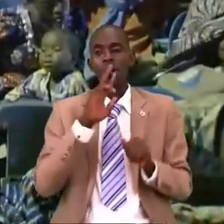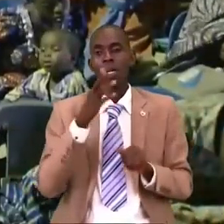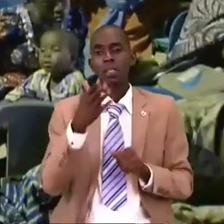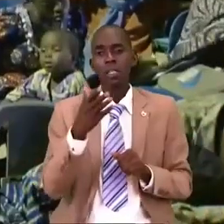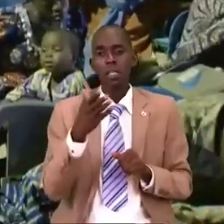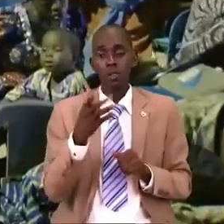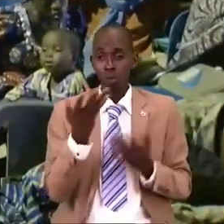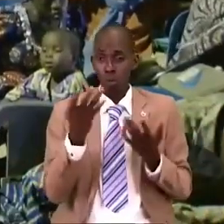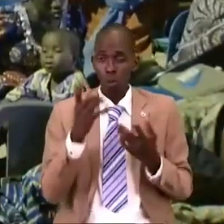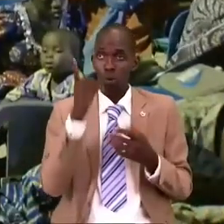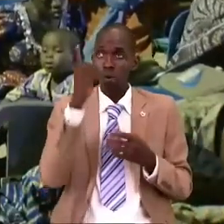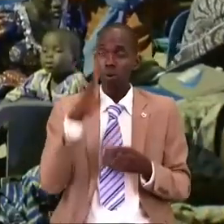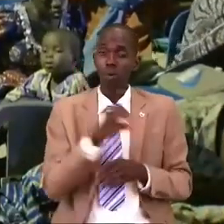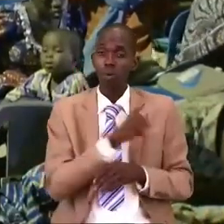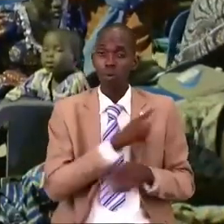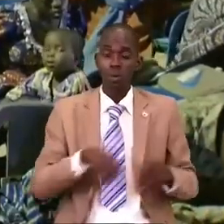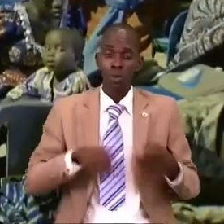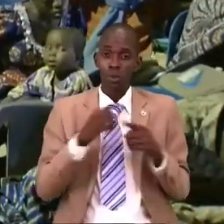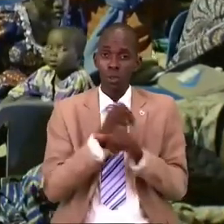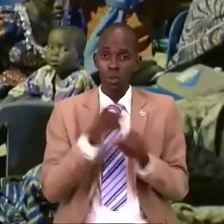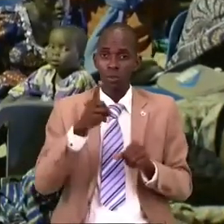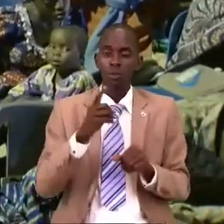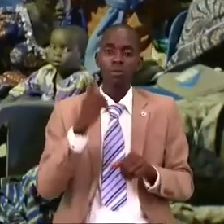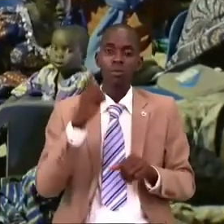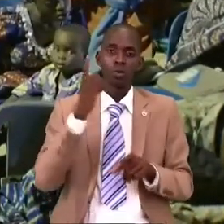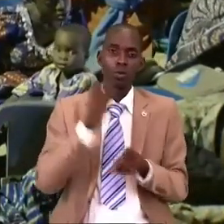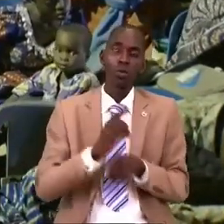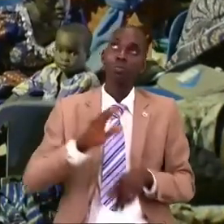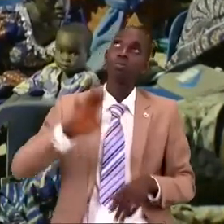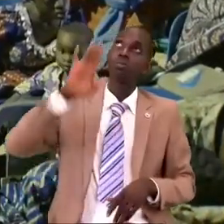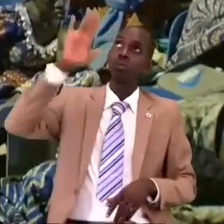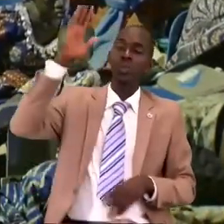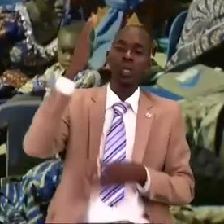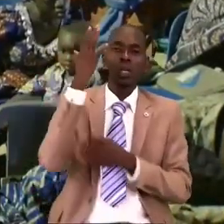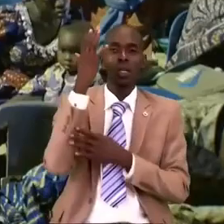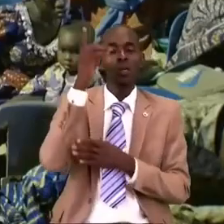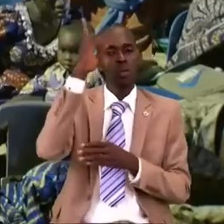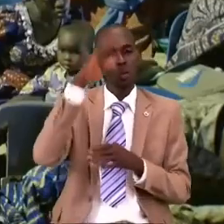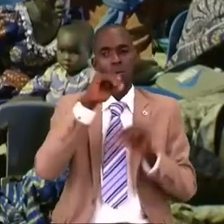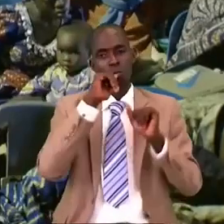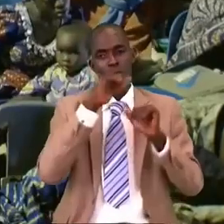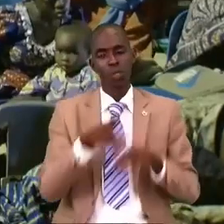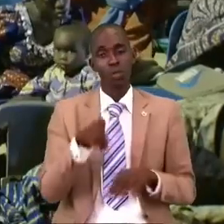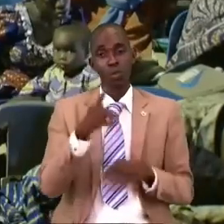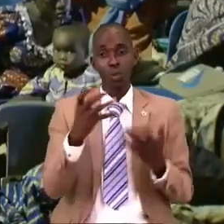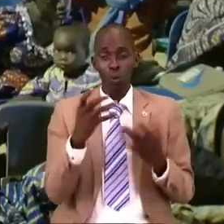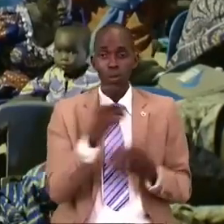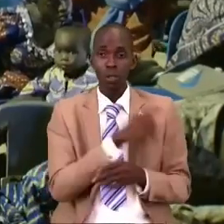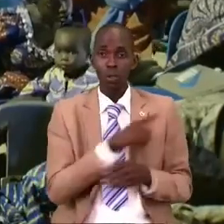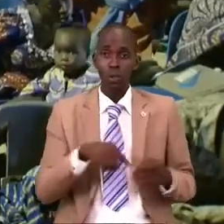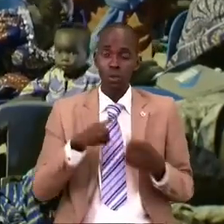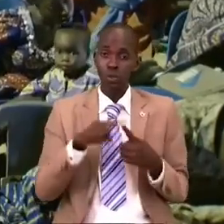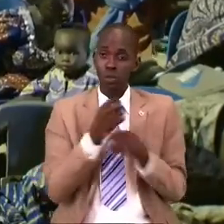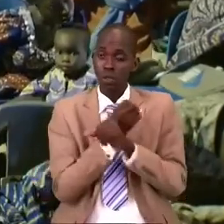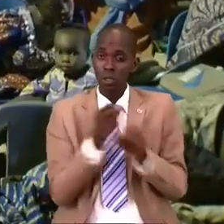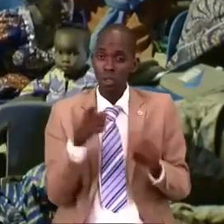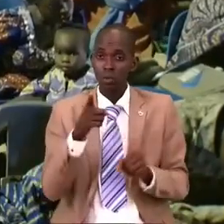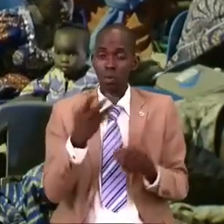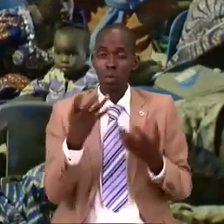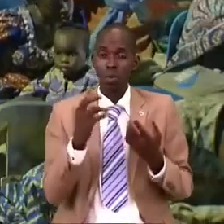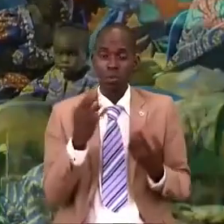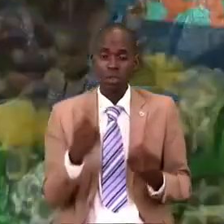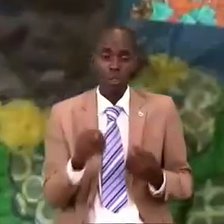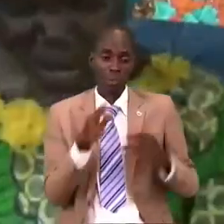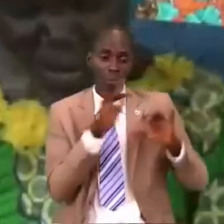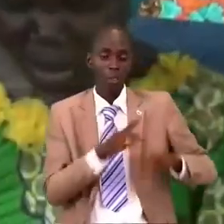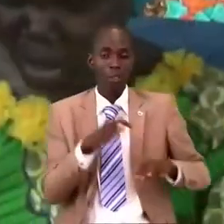well. And you're telling the Lord, you are pointing to heaven. The mercy comes from you. The salvation comes from you. The